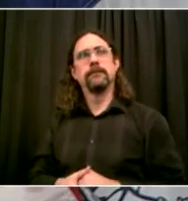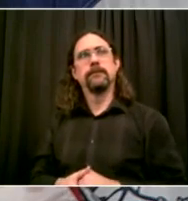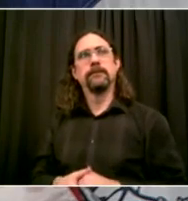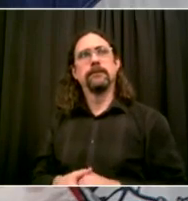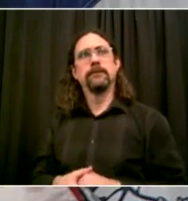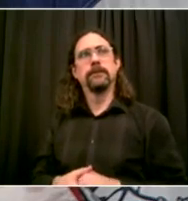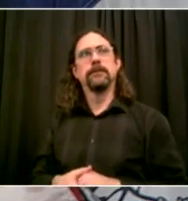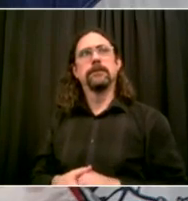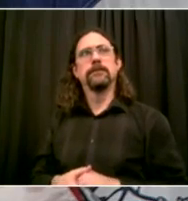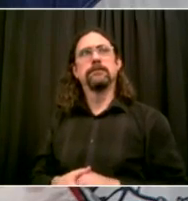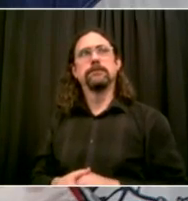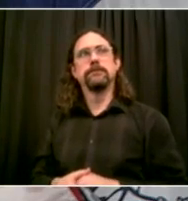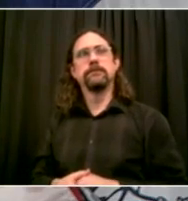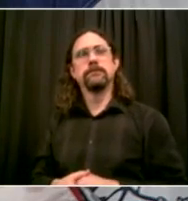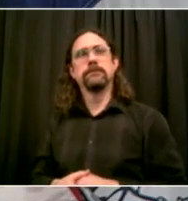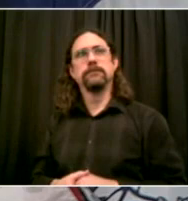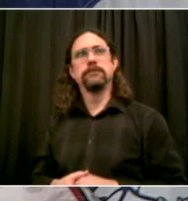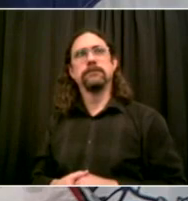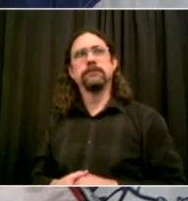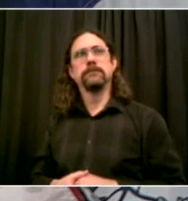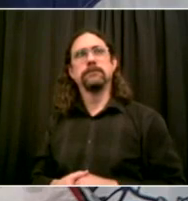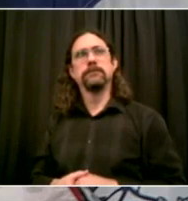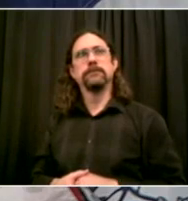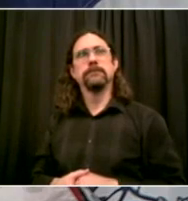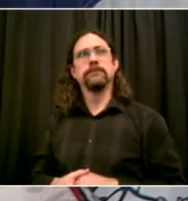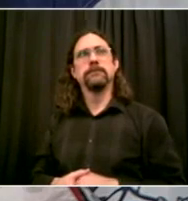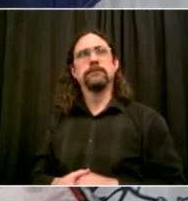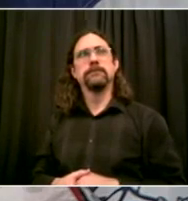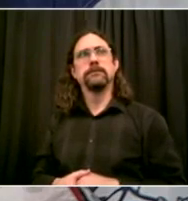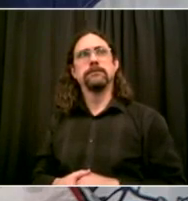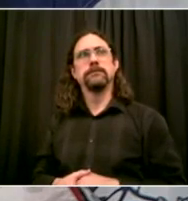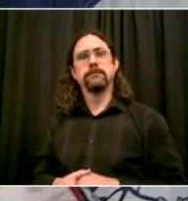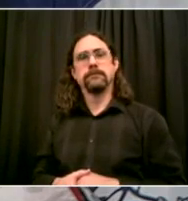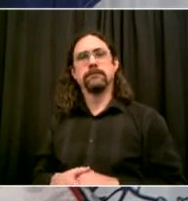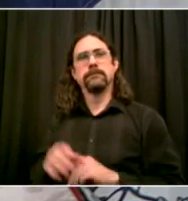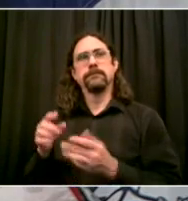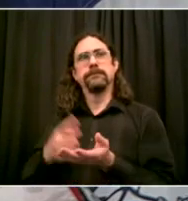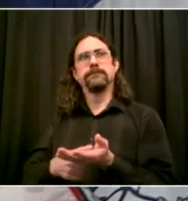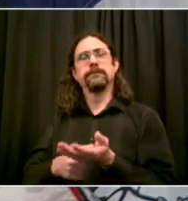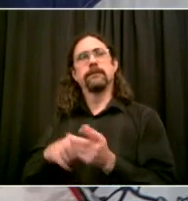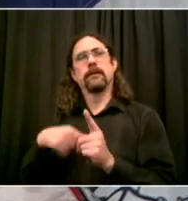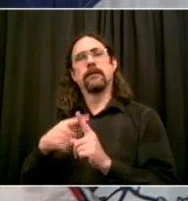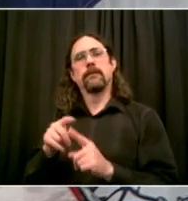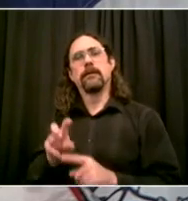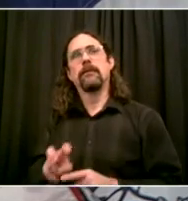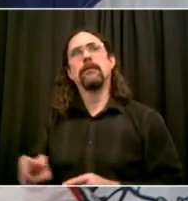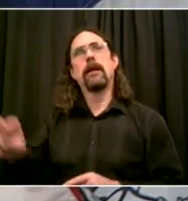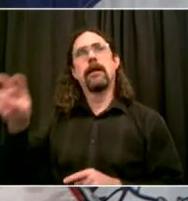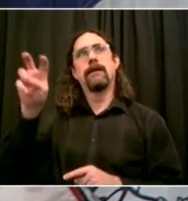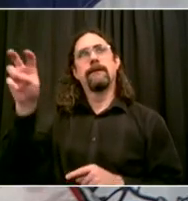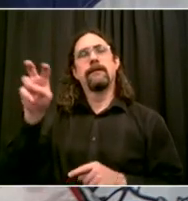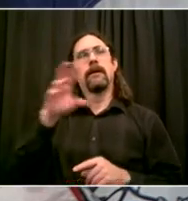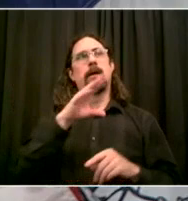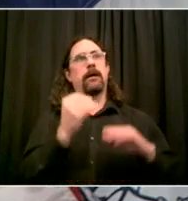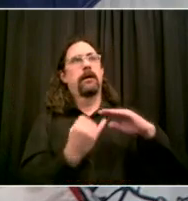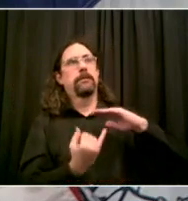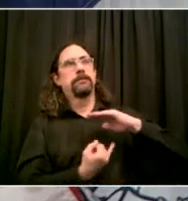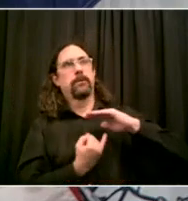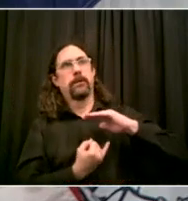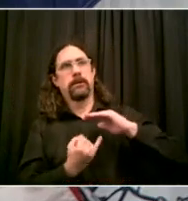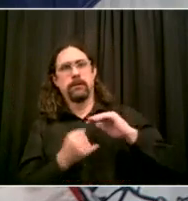the travel and quarantine. You're right, the sheriff's office played a really big role in the